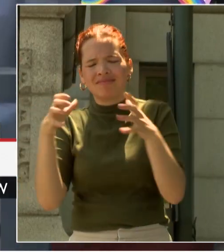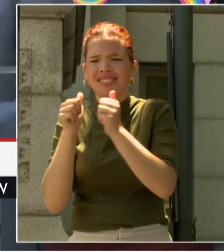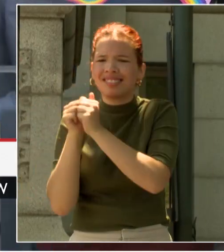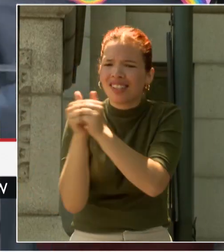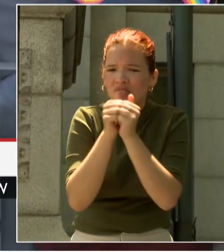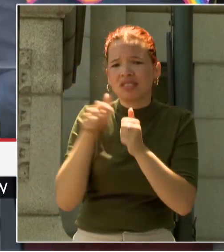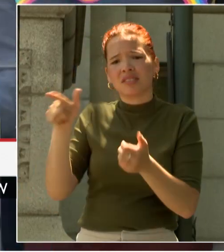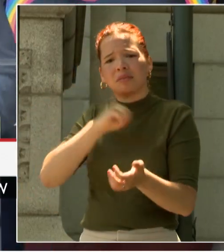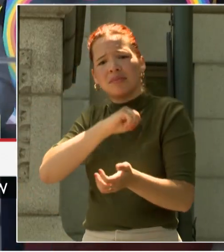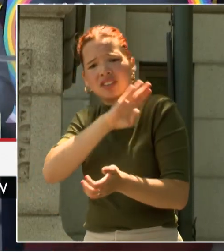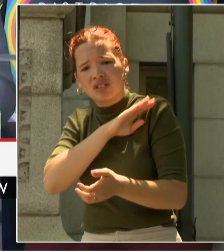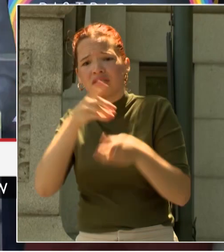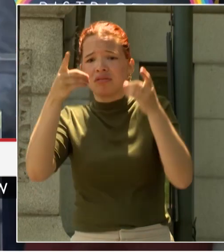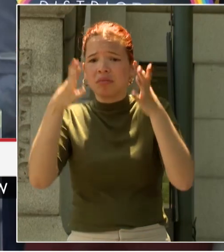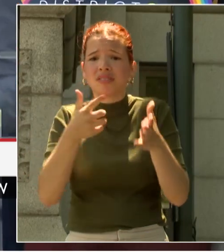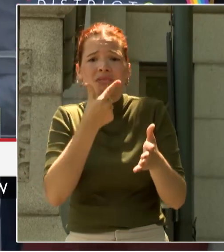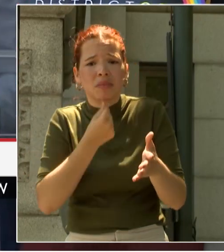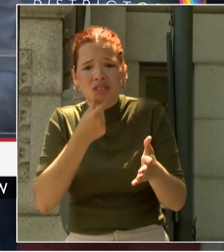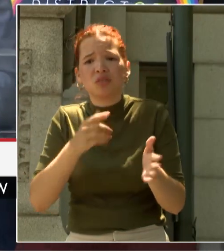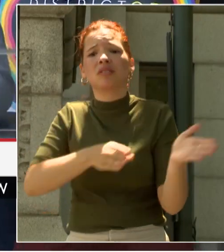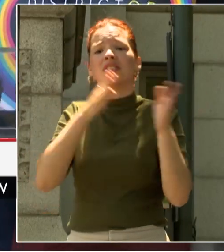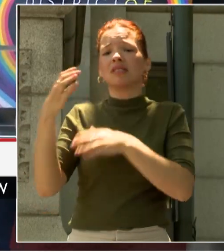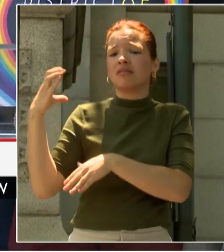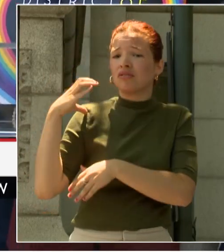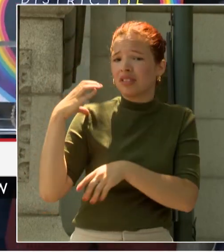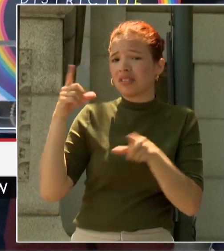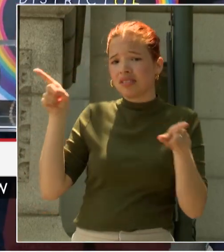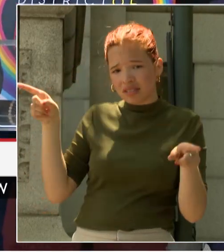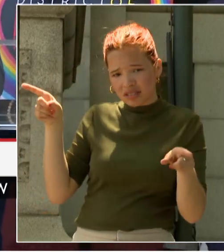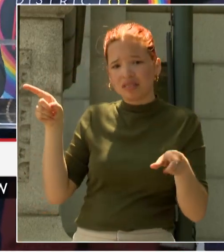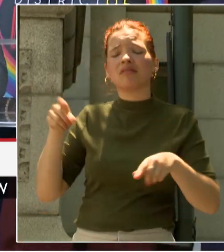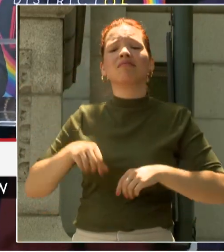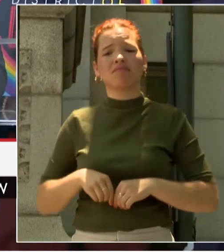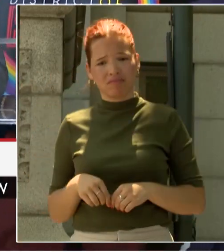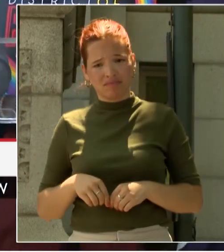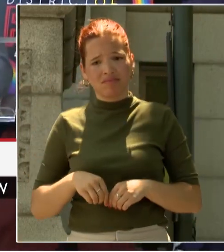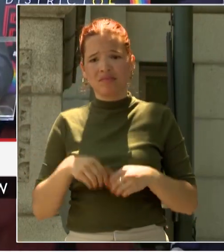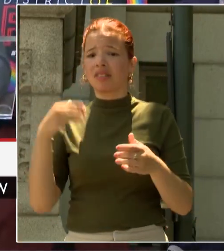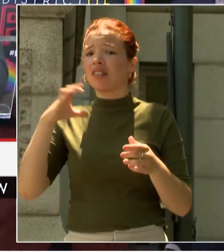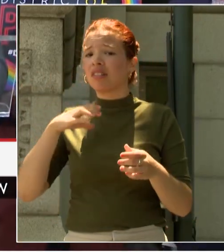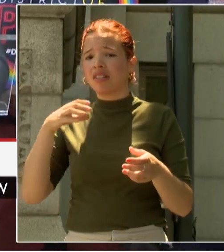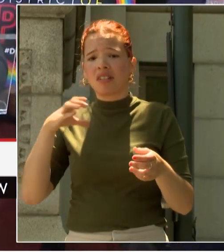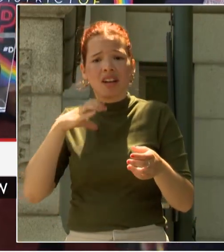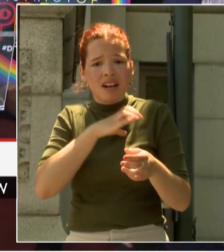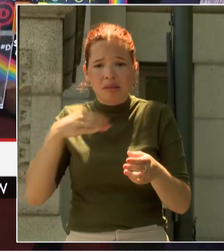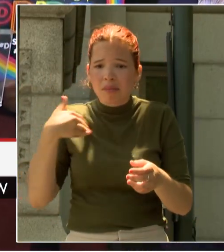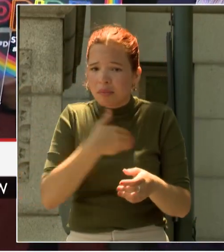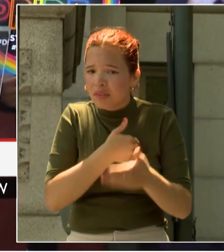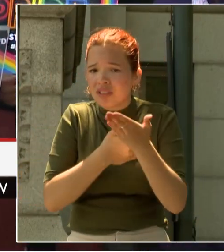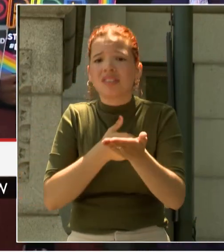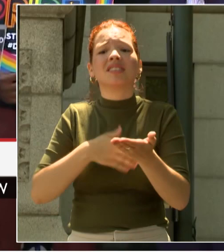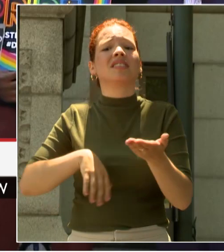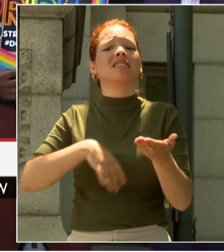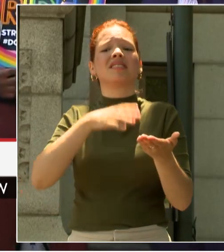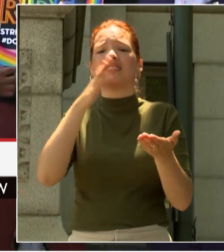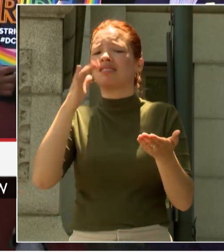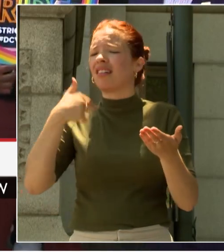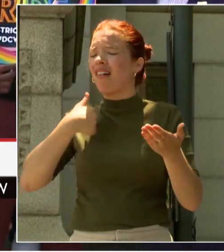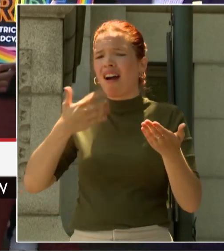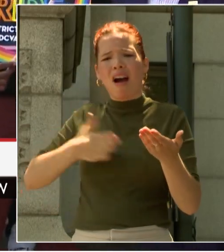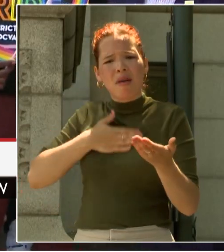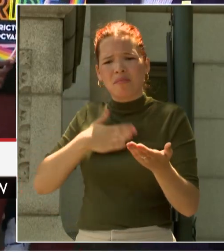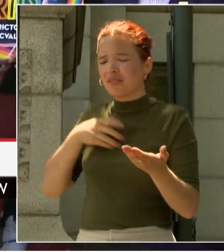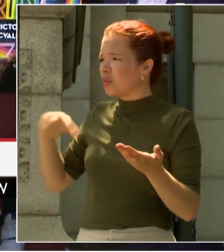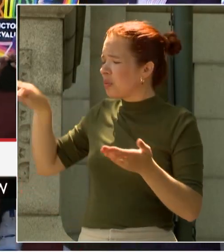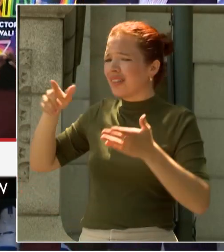Bowles, Chairman Mendelson, members of the council, I'm really delighted to be here. Thank you for having me. And I'm really happy to be